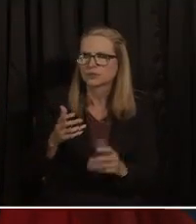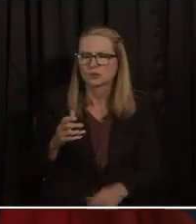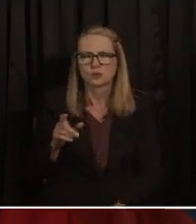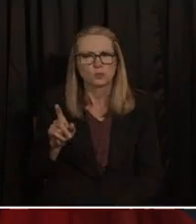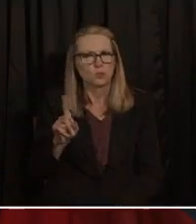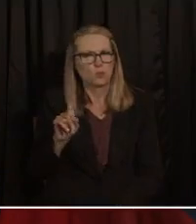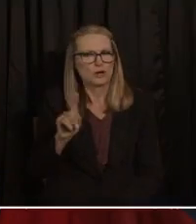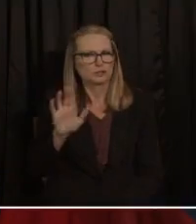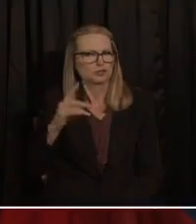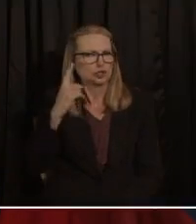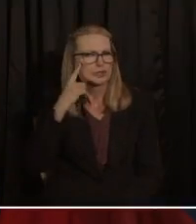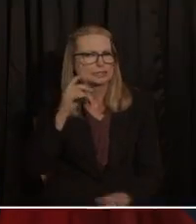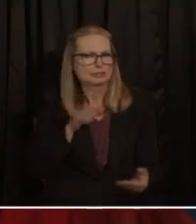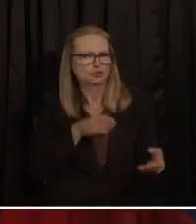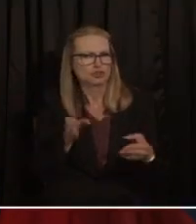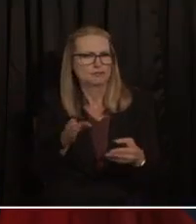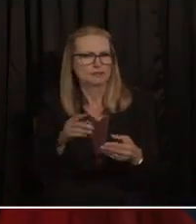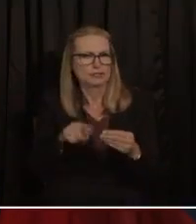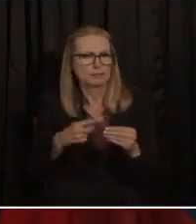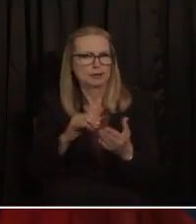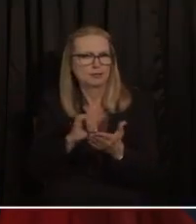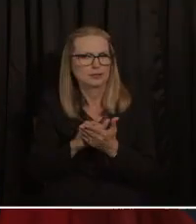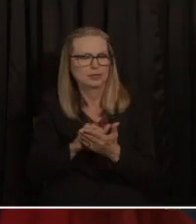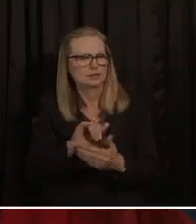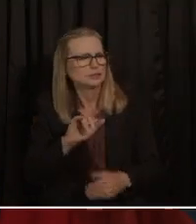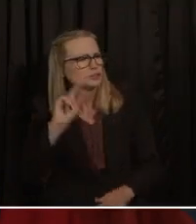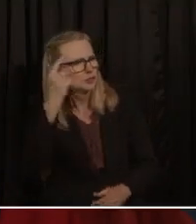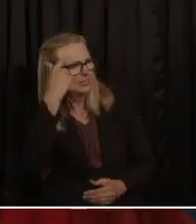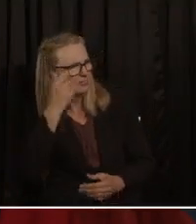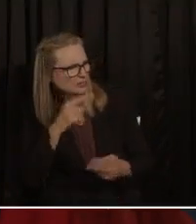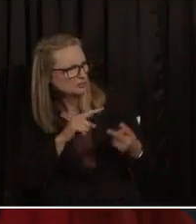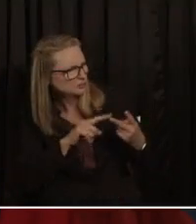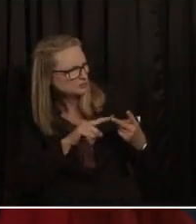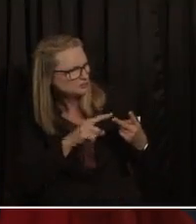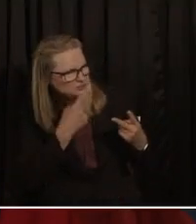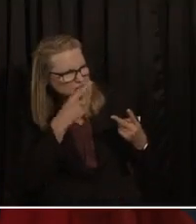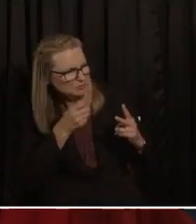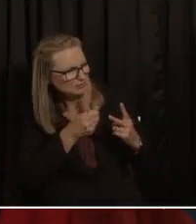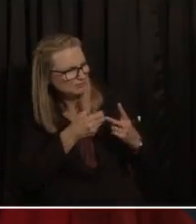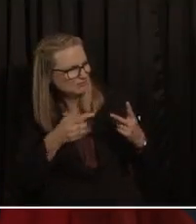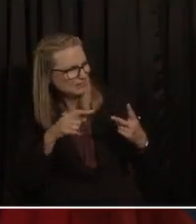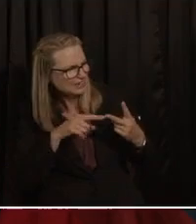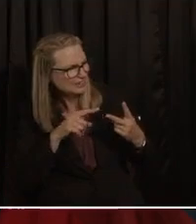that? Could you elaborate on your second question, please?